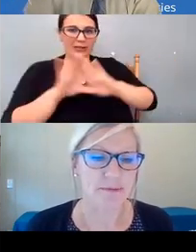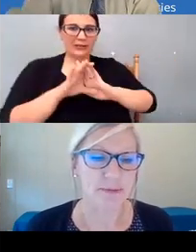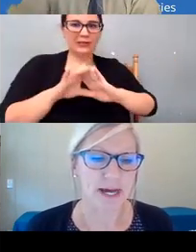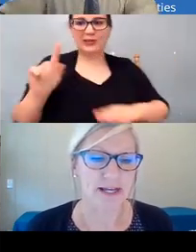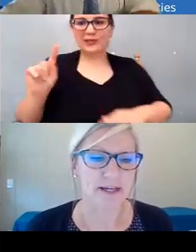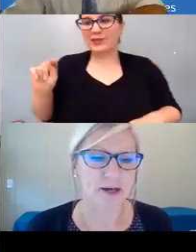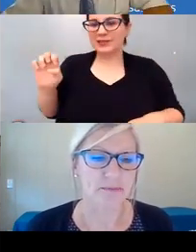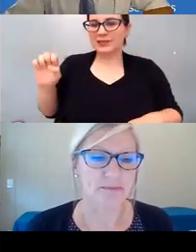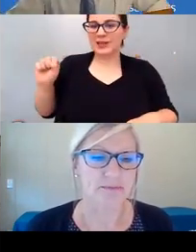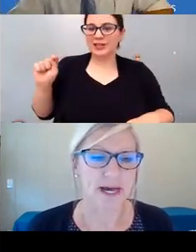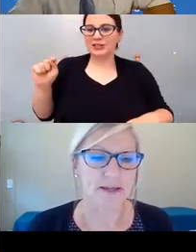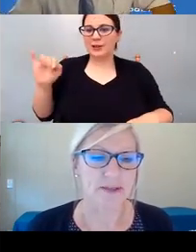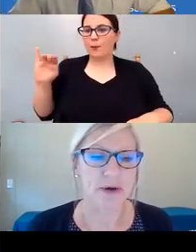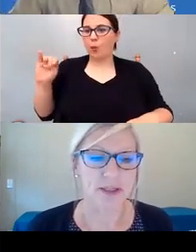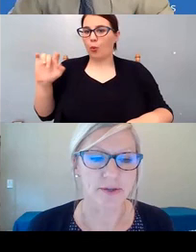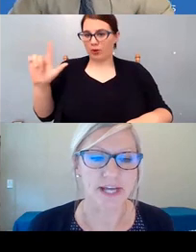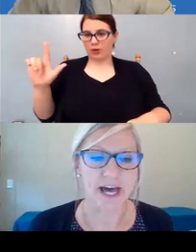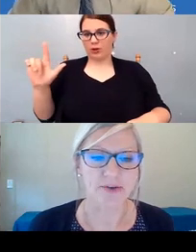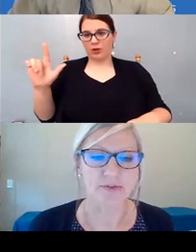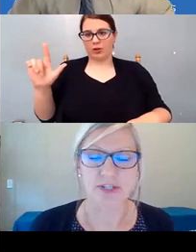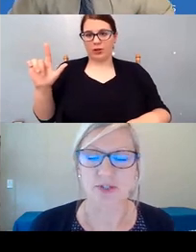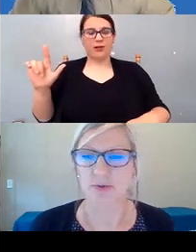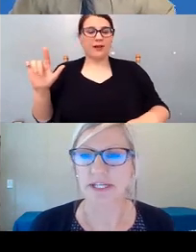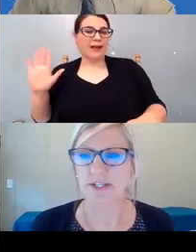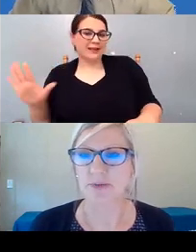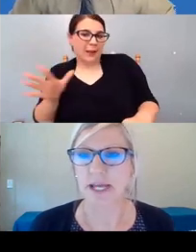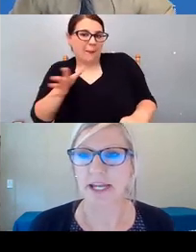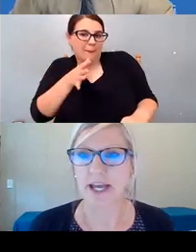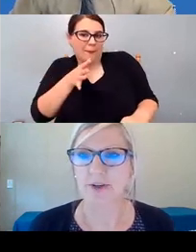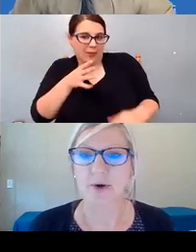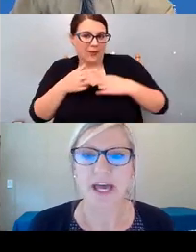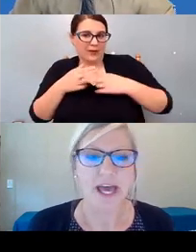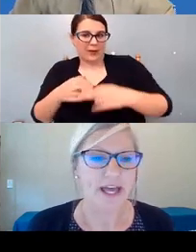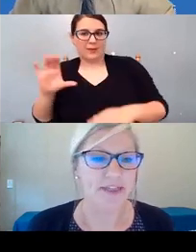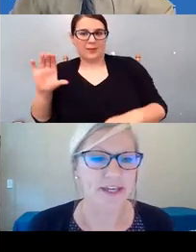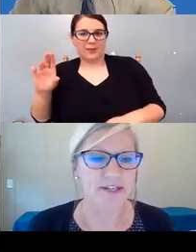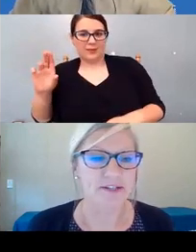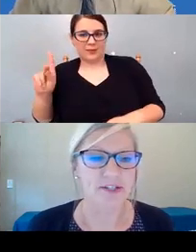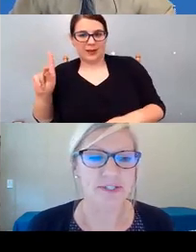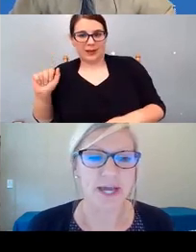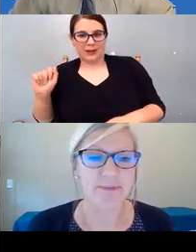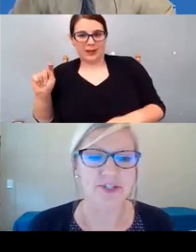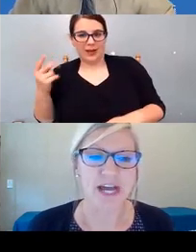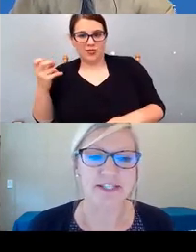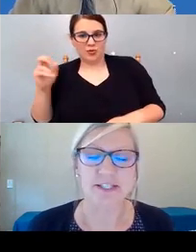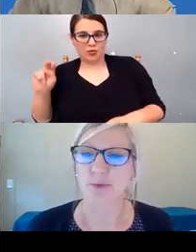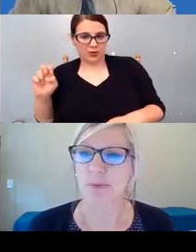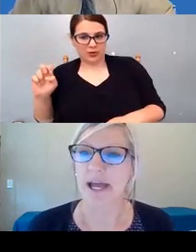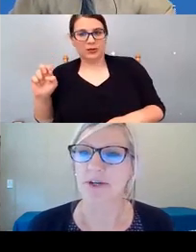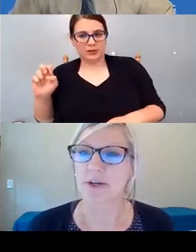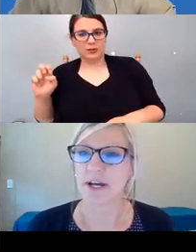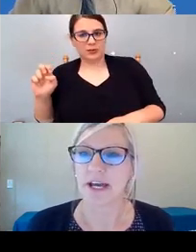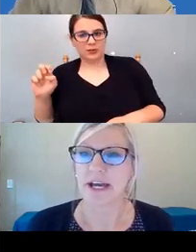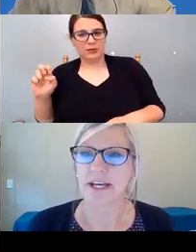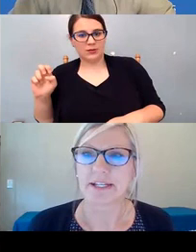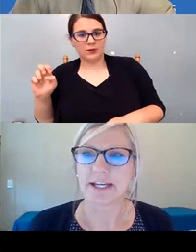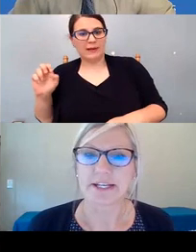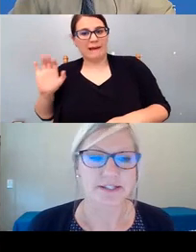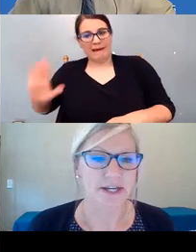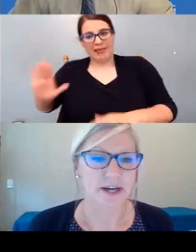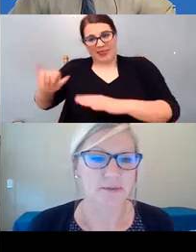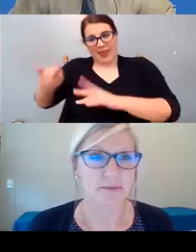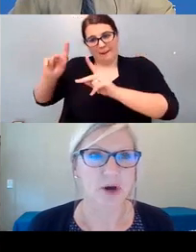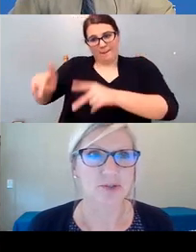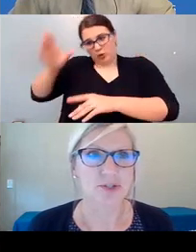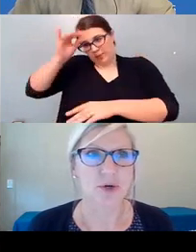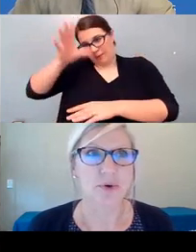was provided by the mother, Catherine Vigil from the Eastern Panhandle, and the individual's name is Jackson Brubaker, and he